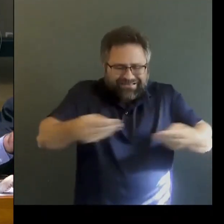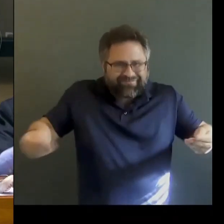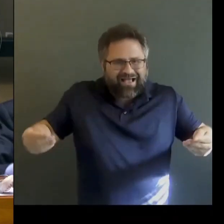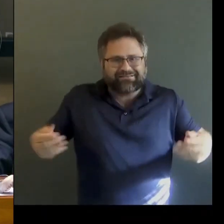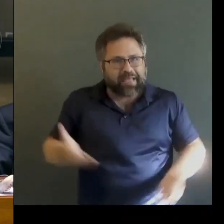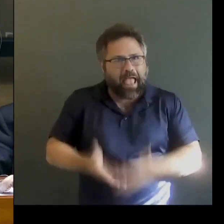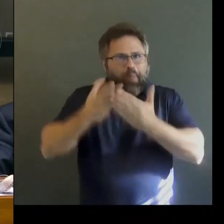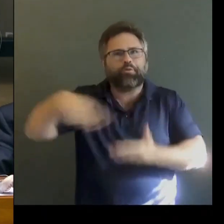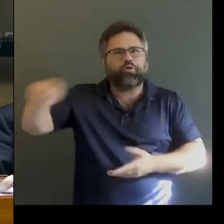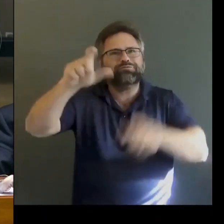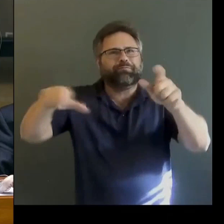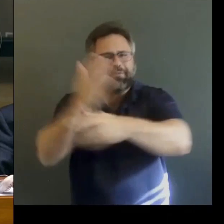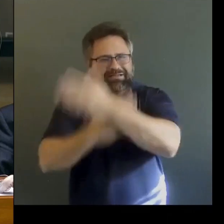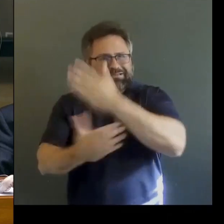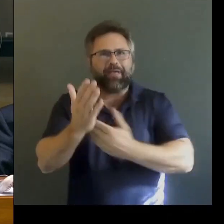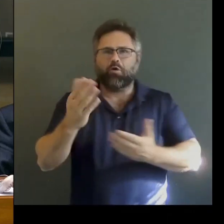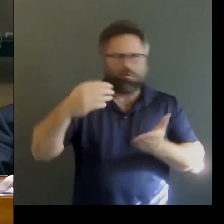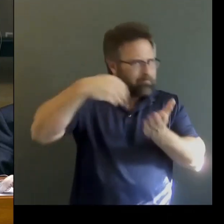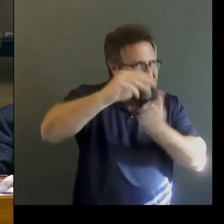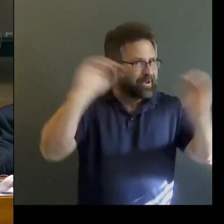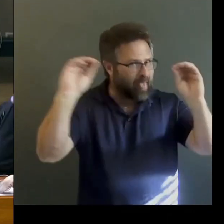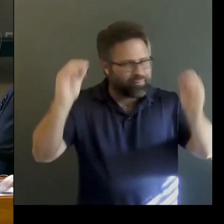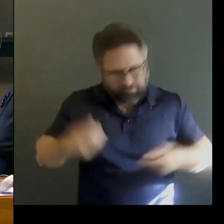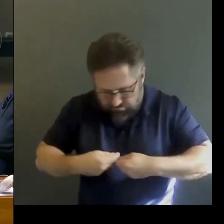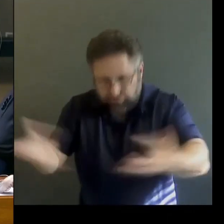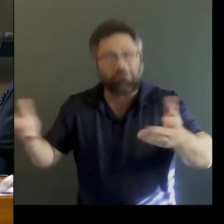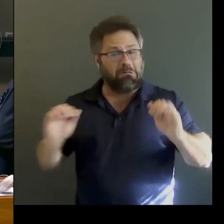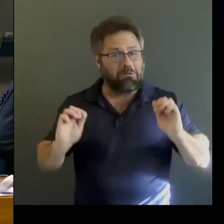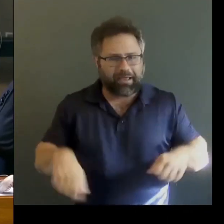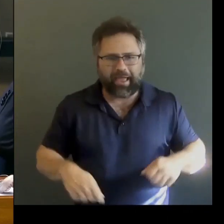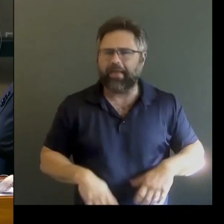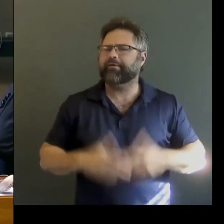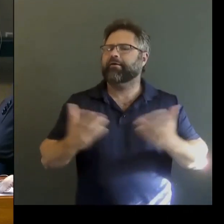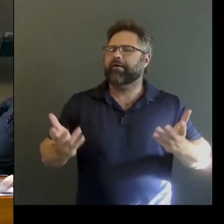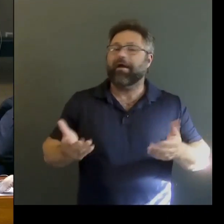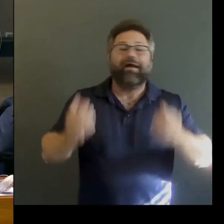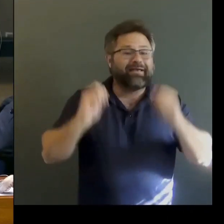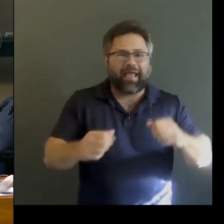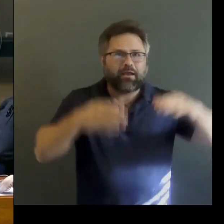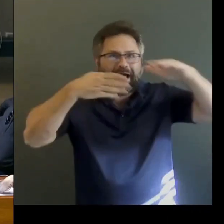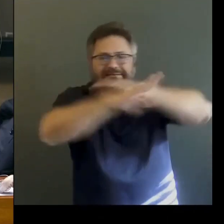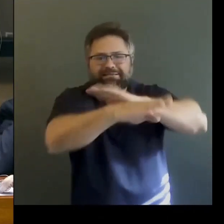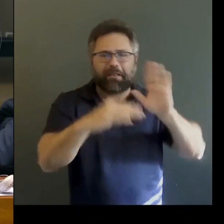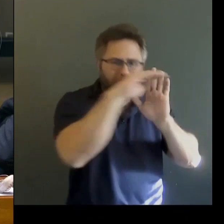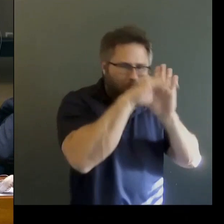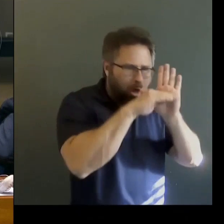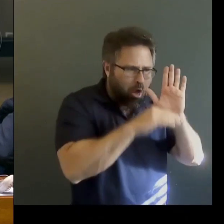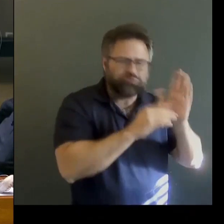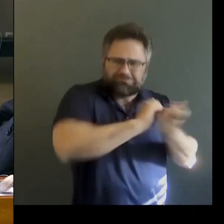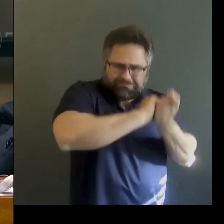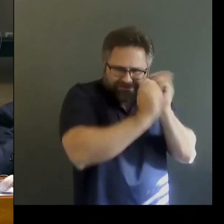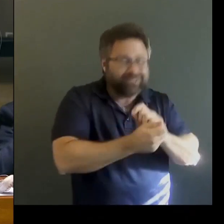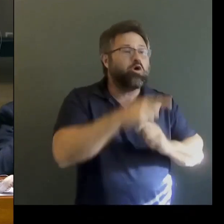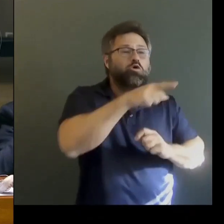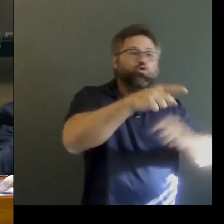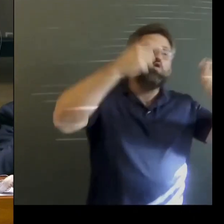accessibility, auditing and consultancy services, ensuring that government services are designed with digital accessibility in mind.